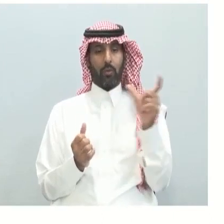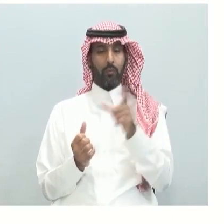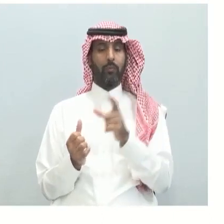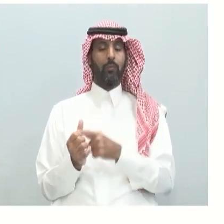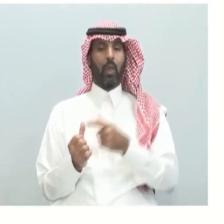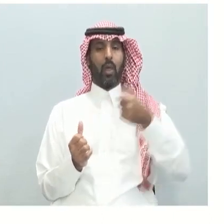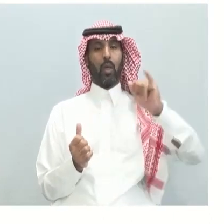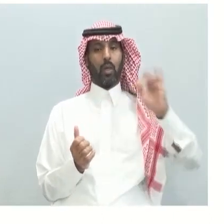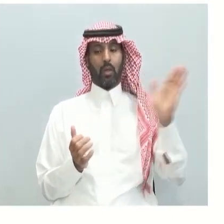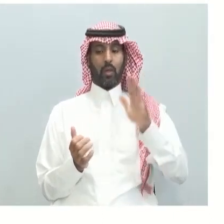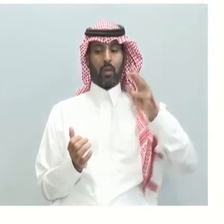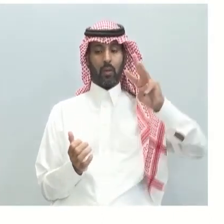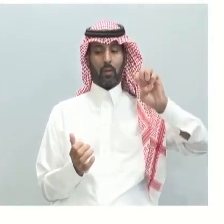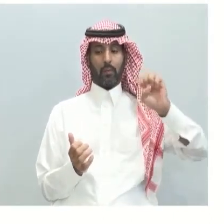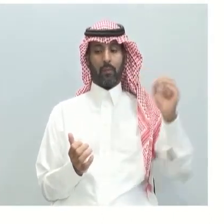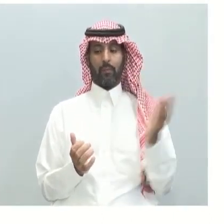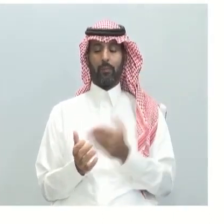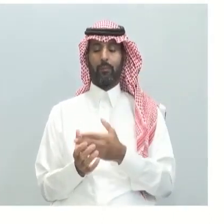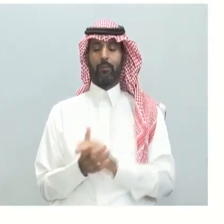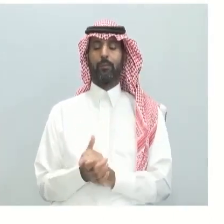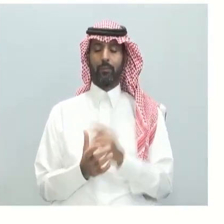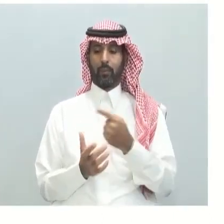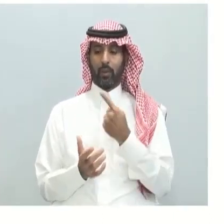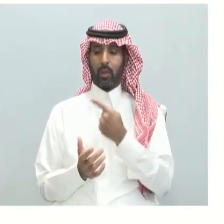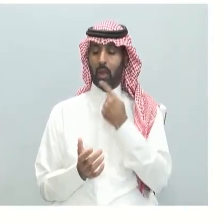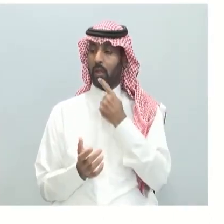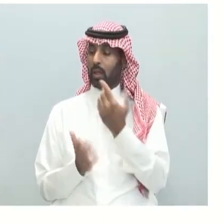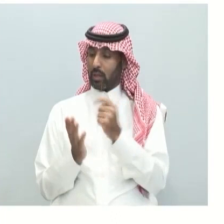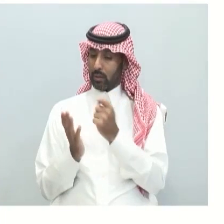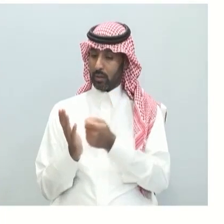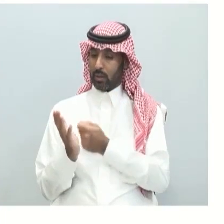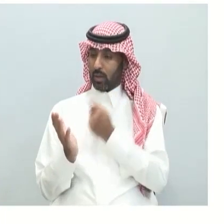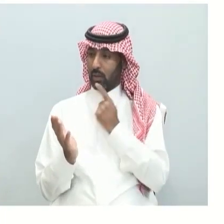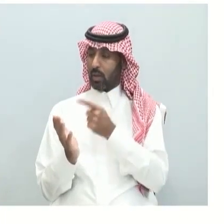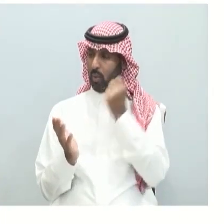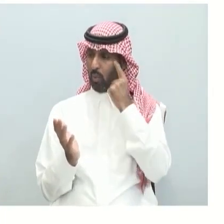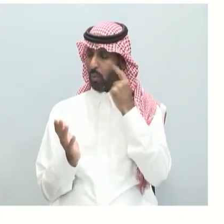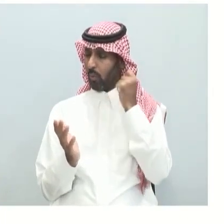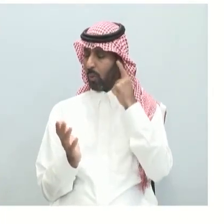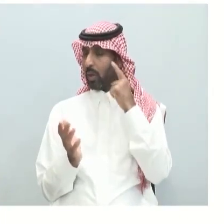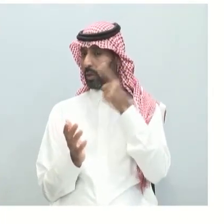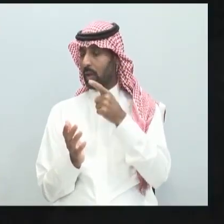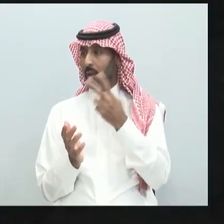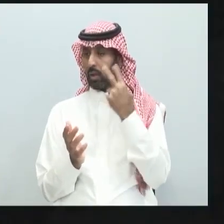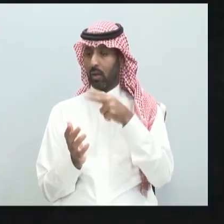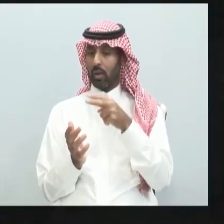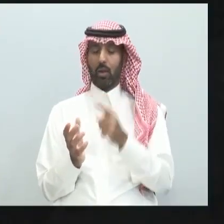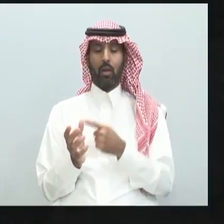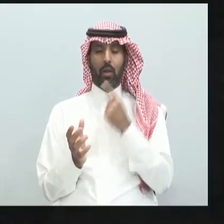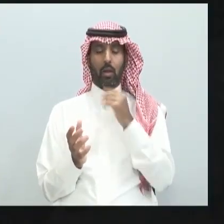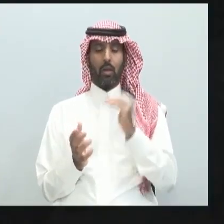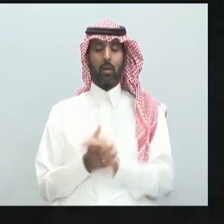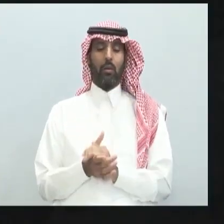it sets the scene and also gives the writer view. What about paragraph two? Now that you get how do we answer